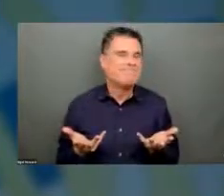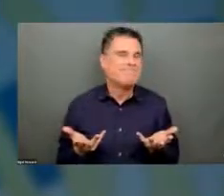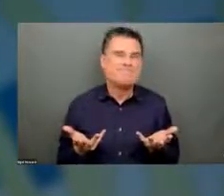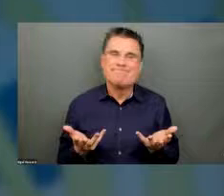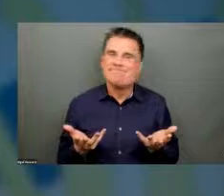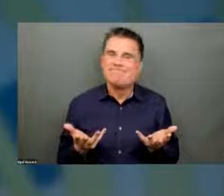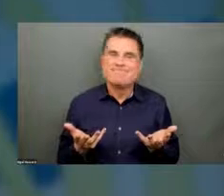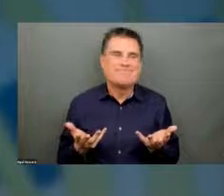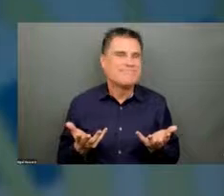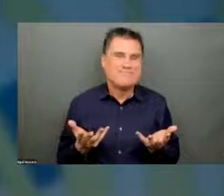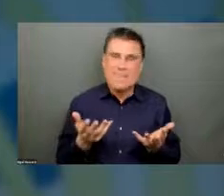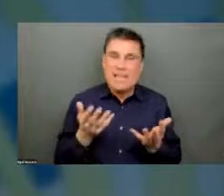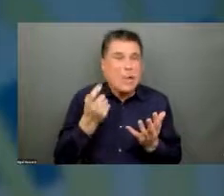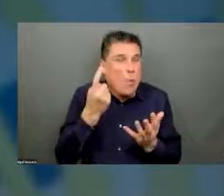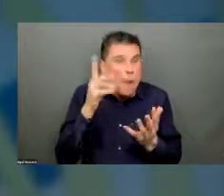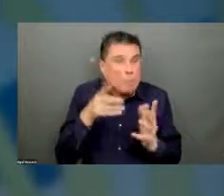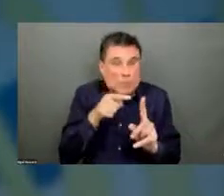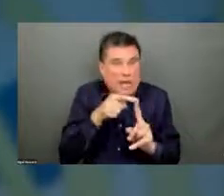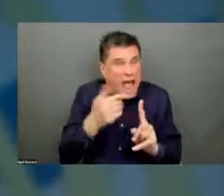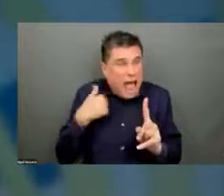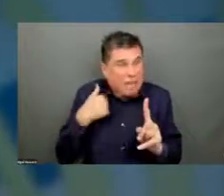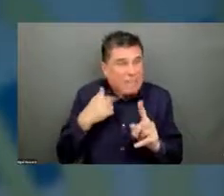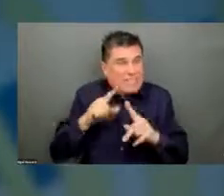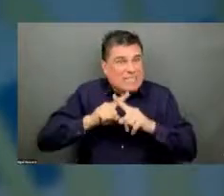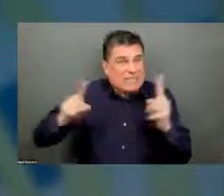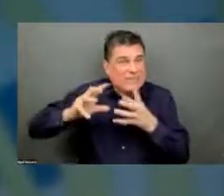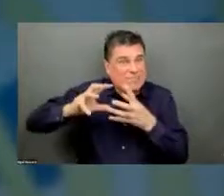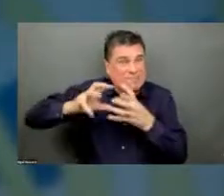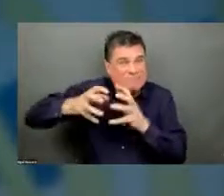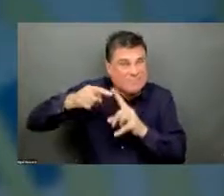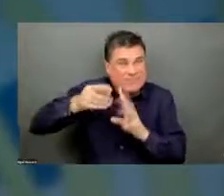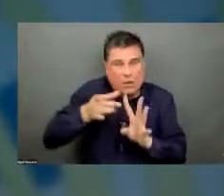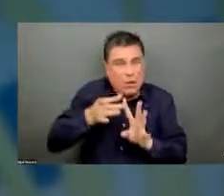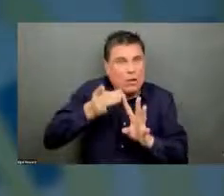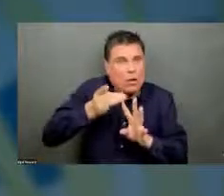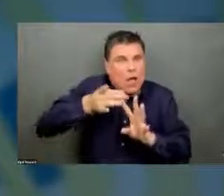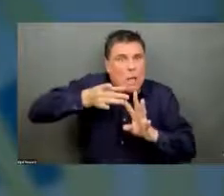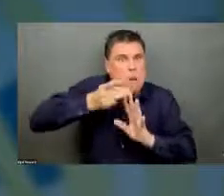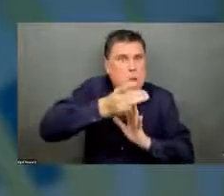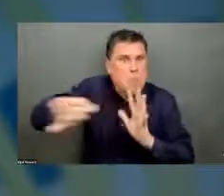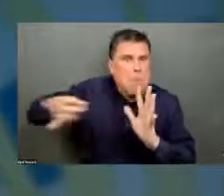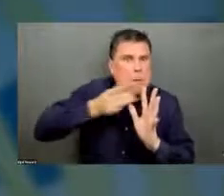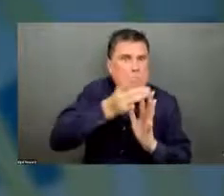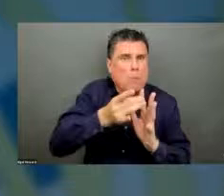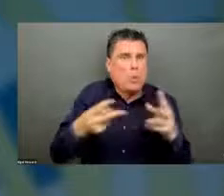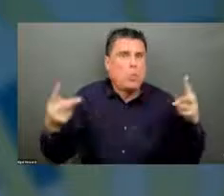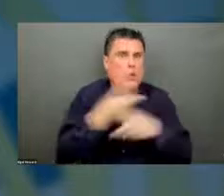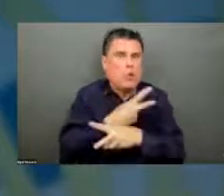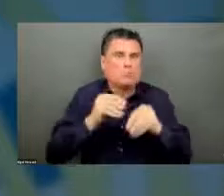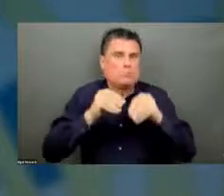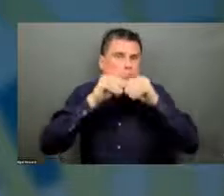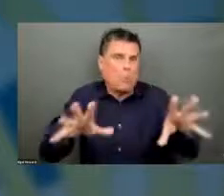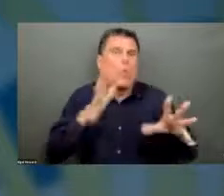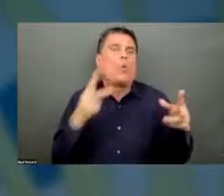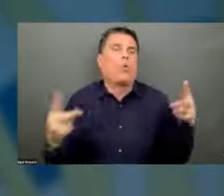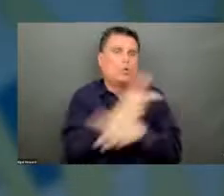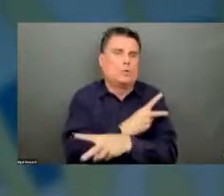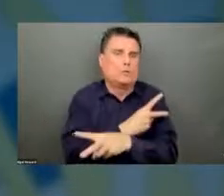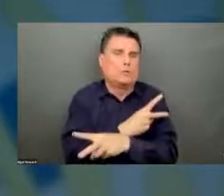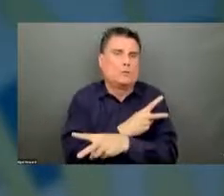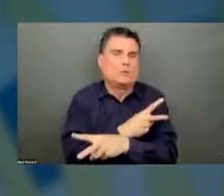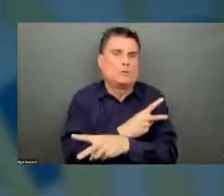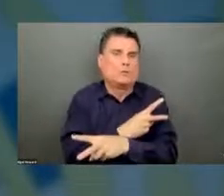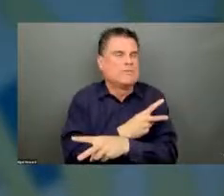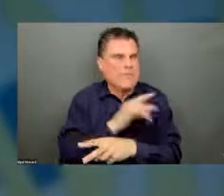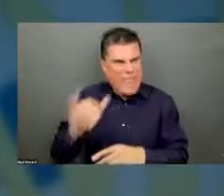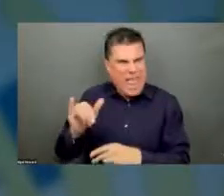that if you have this variant, you may pass it on to more people more easily. But I do want to put this in a bit of perspective for us here in